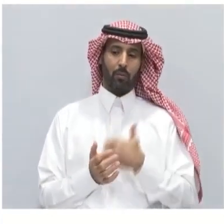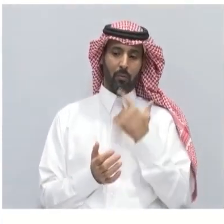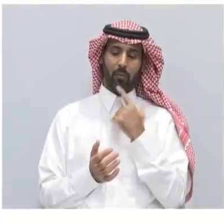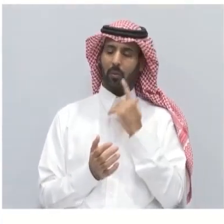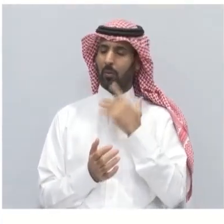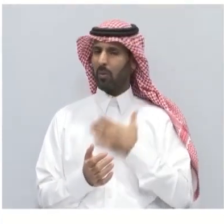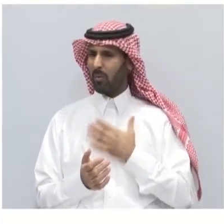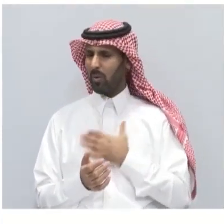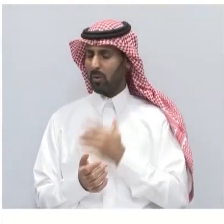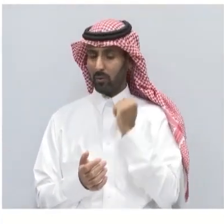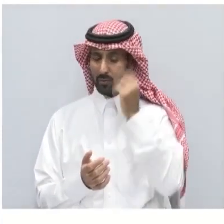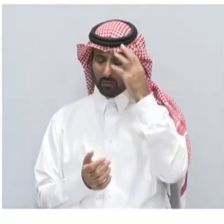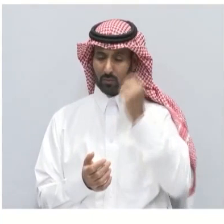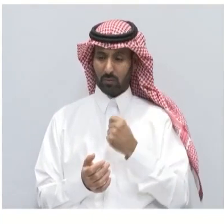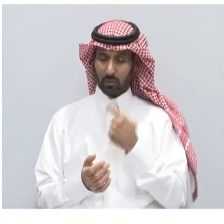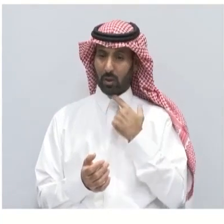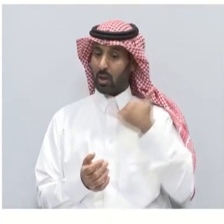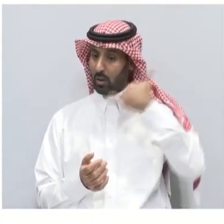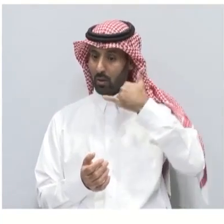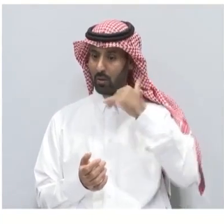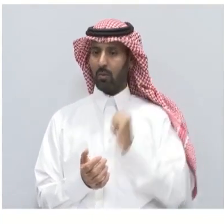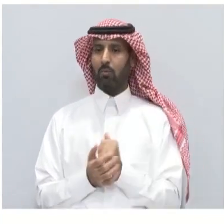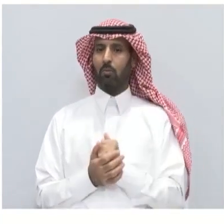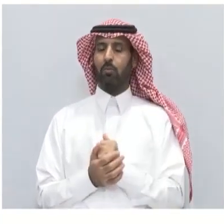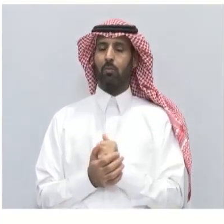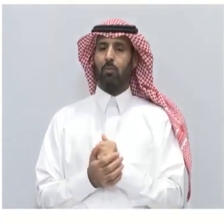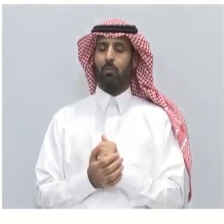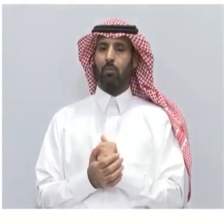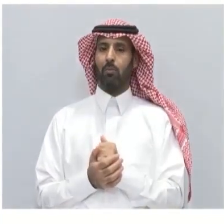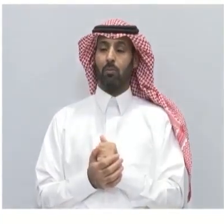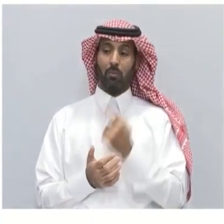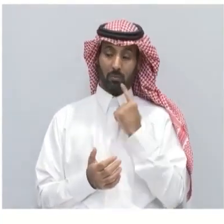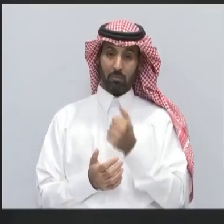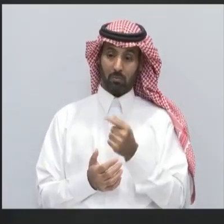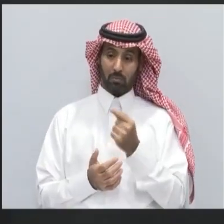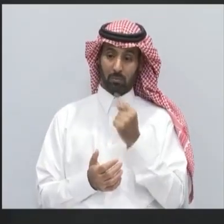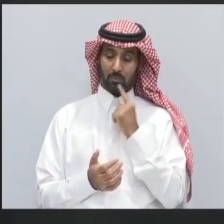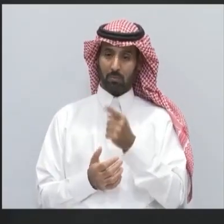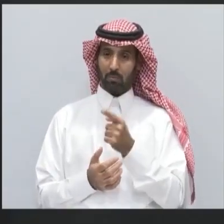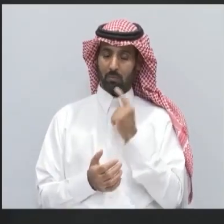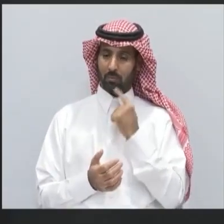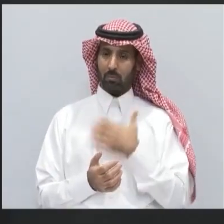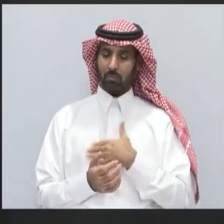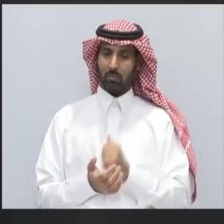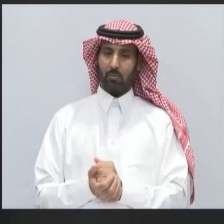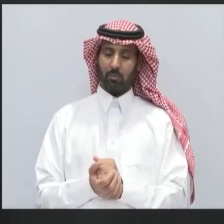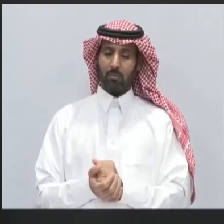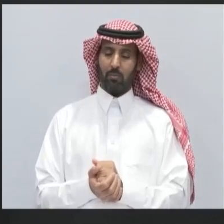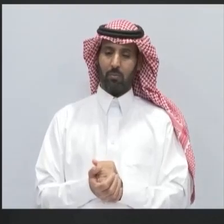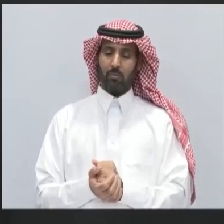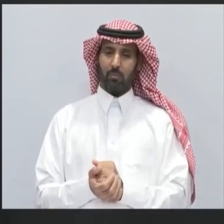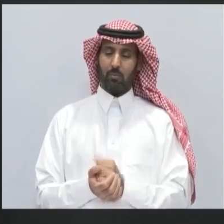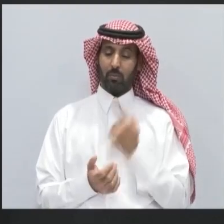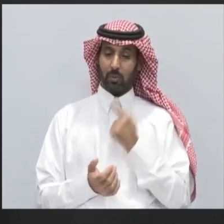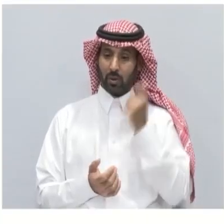to apologize. Of course, I would call him. I would call him. It seems better and more appropriate. You know